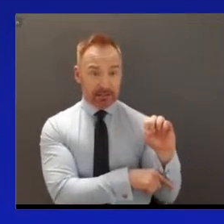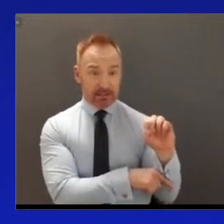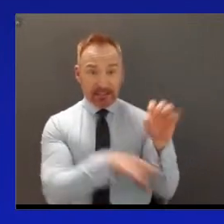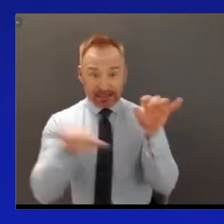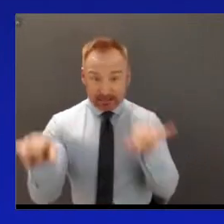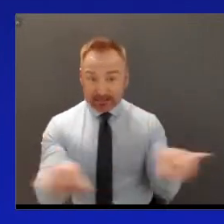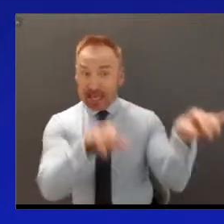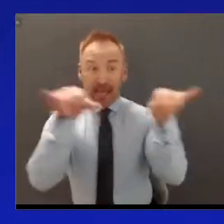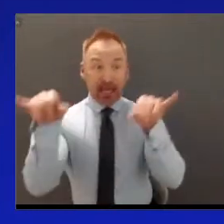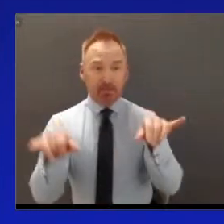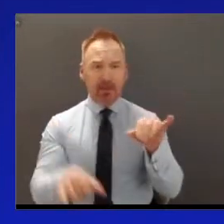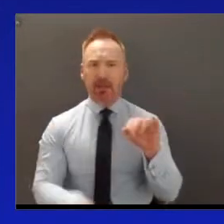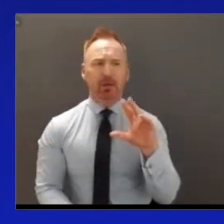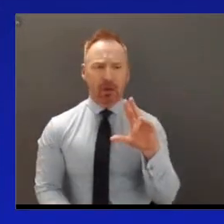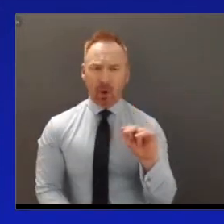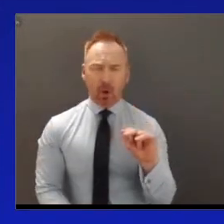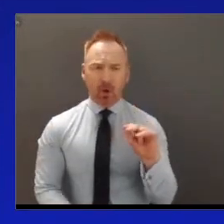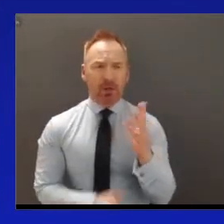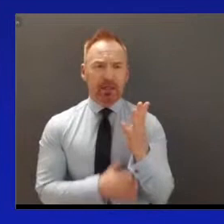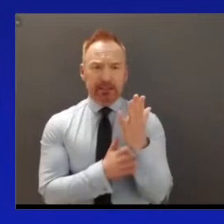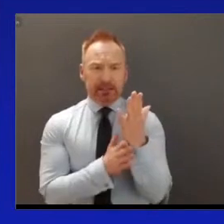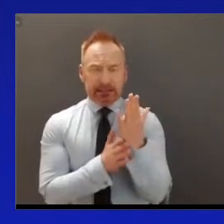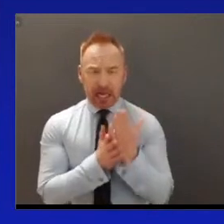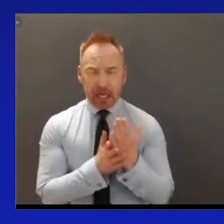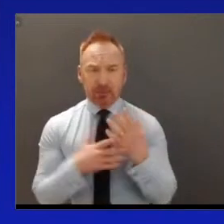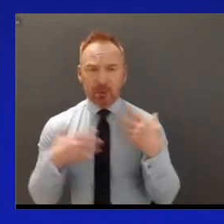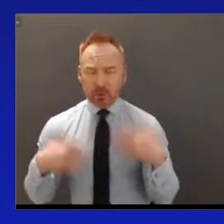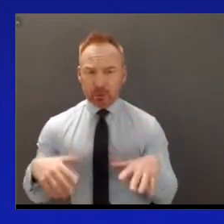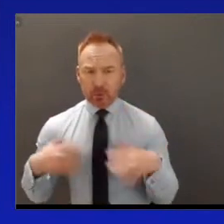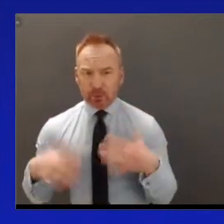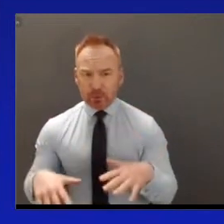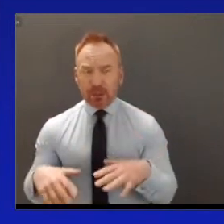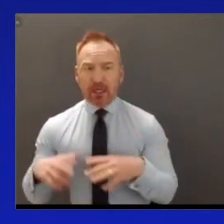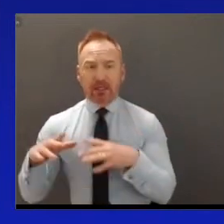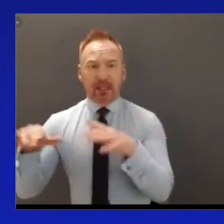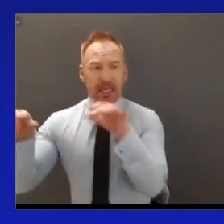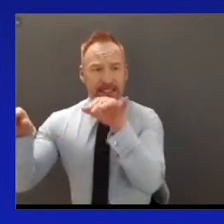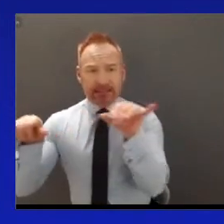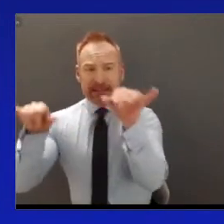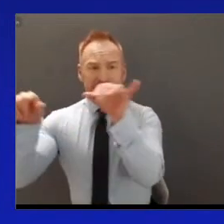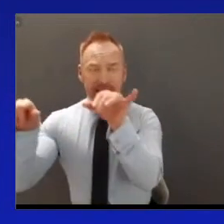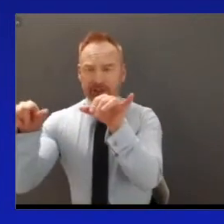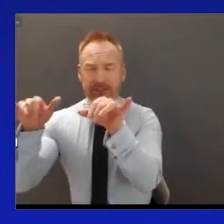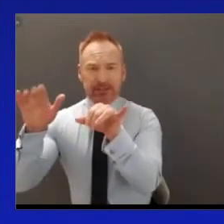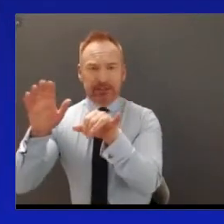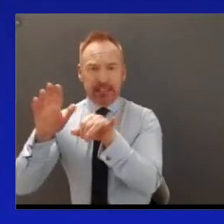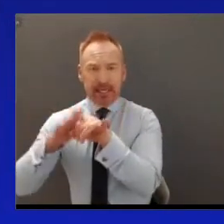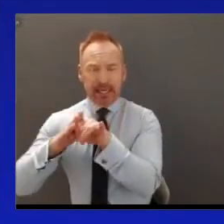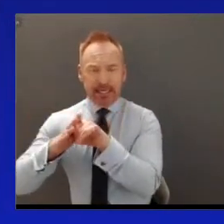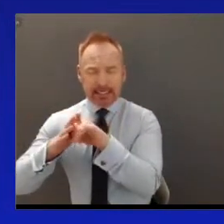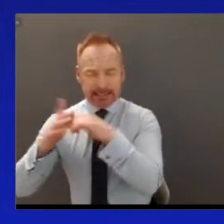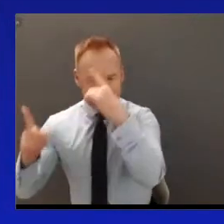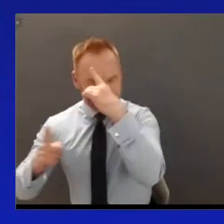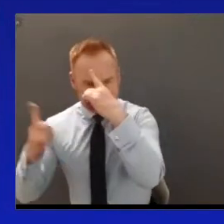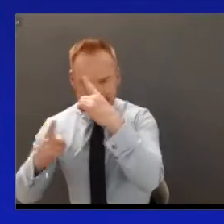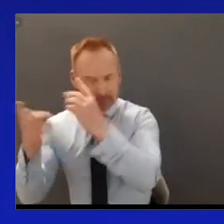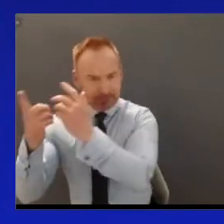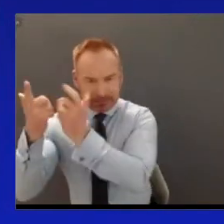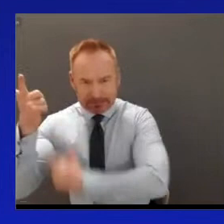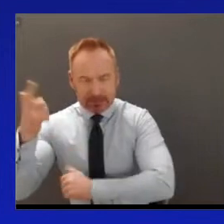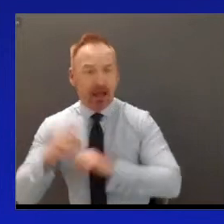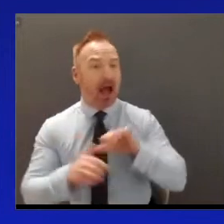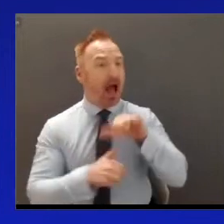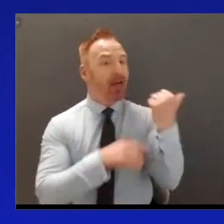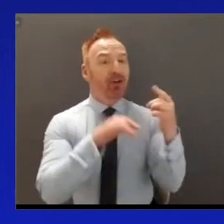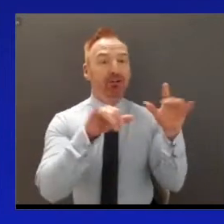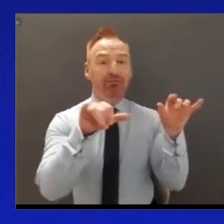horrifically challenged in terms of living standards, and others function quite well, but there still are congregate